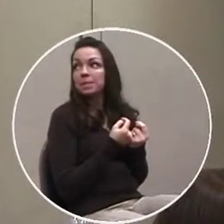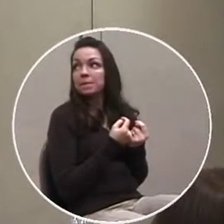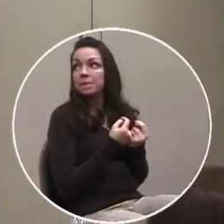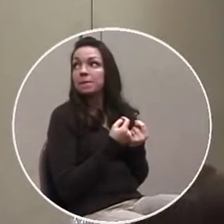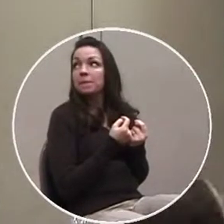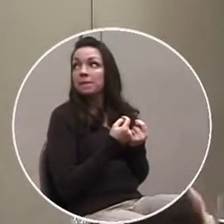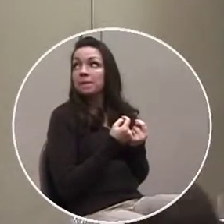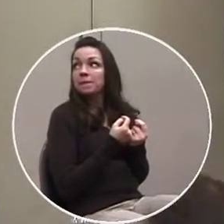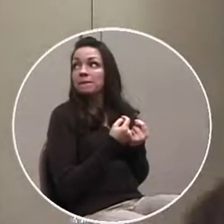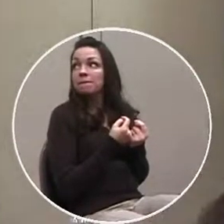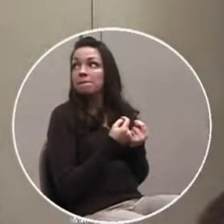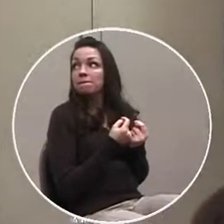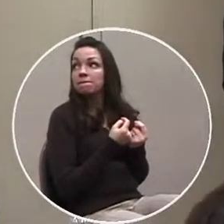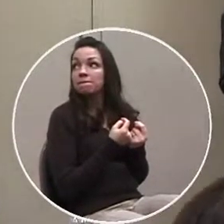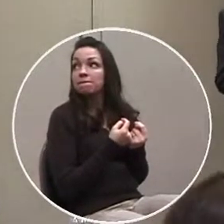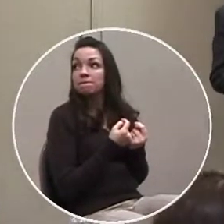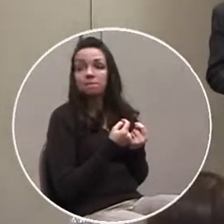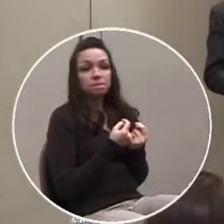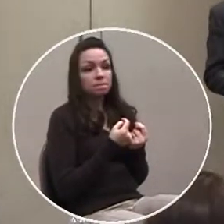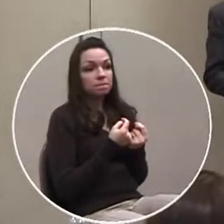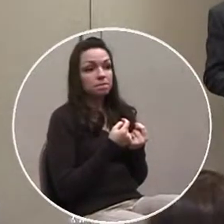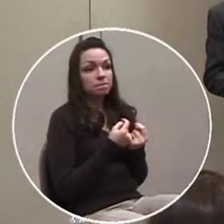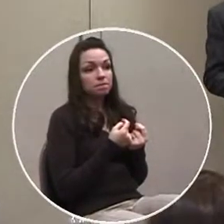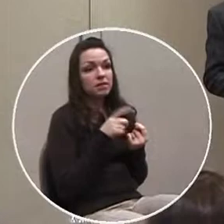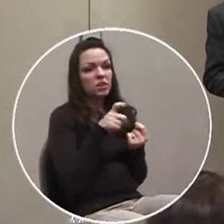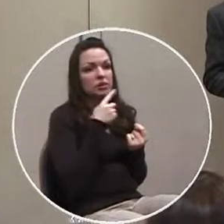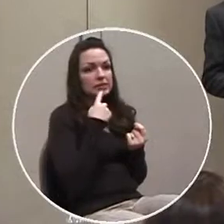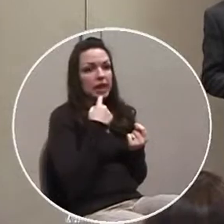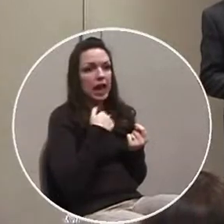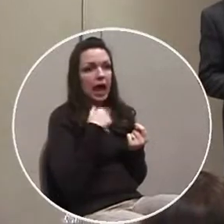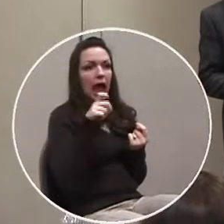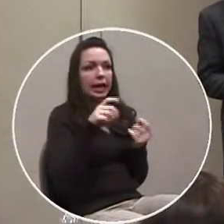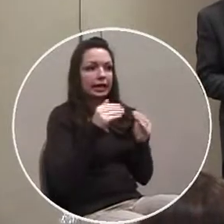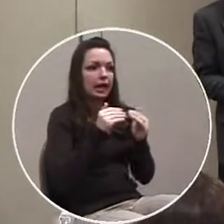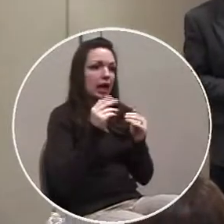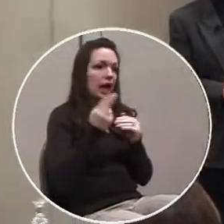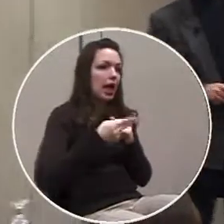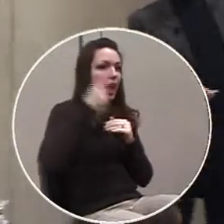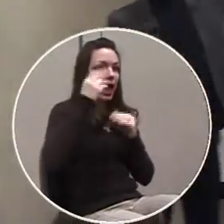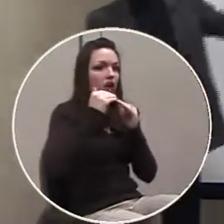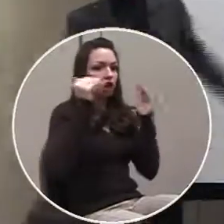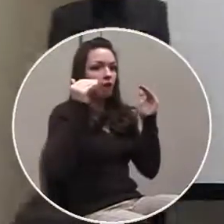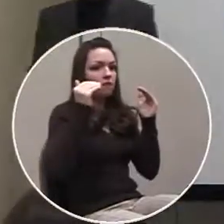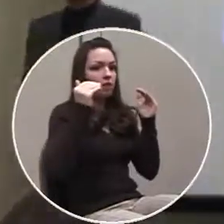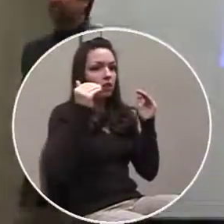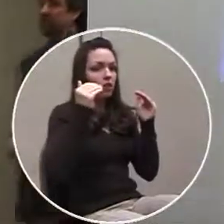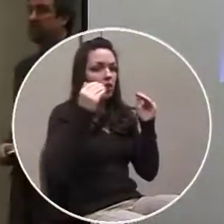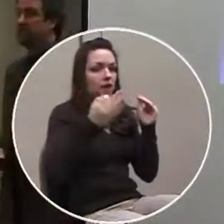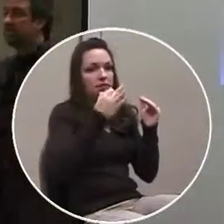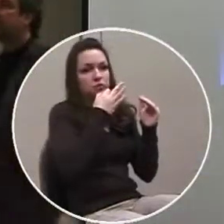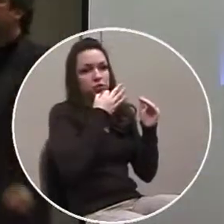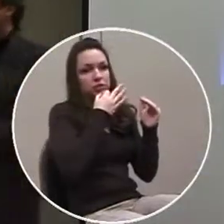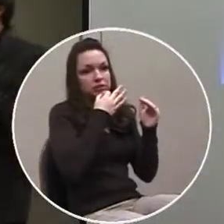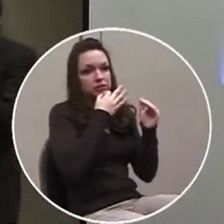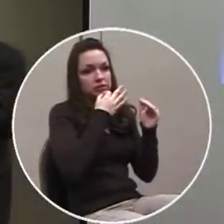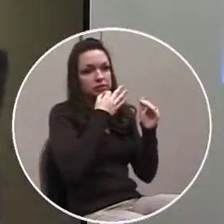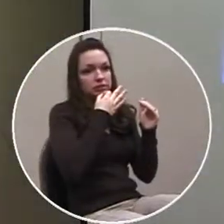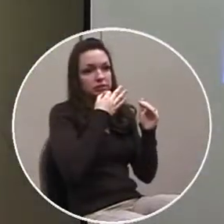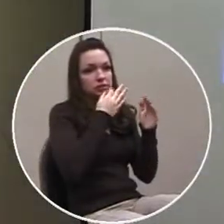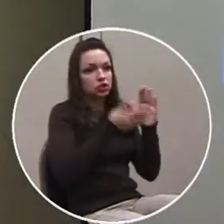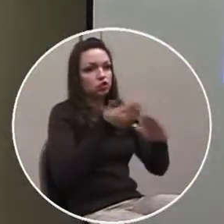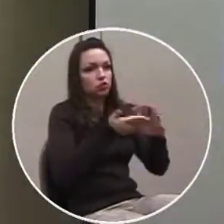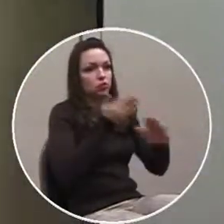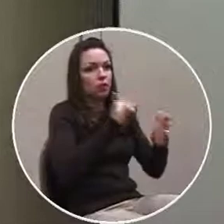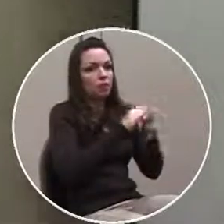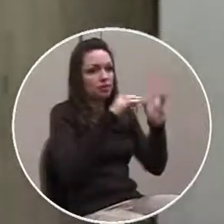back to this team piece and say, I need a higher level of expertise, somebody with a higher level of expertise to run